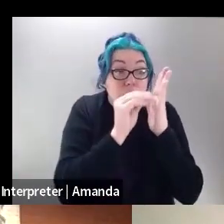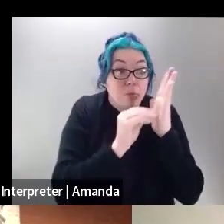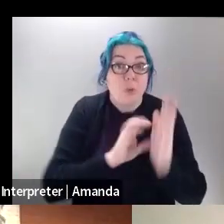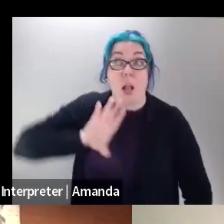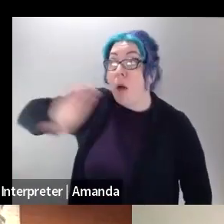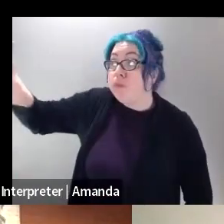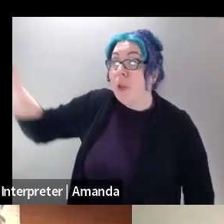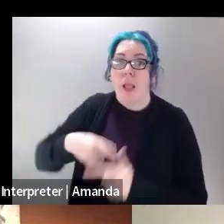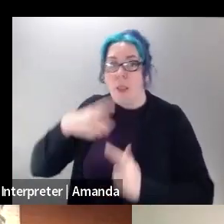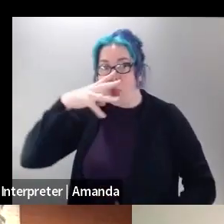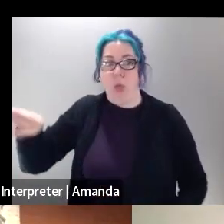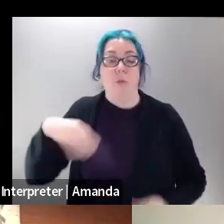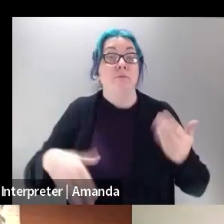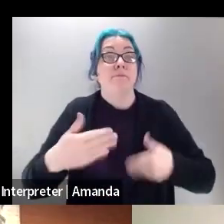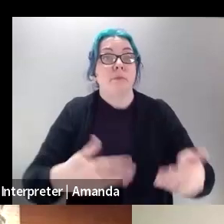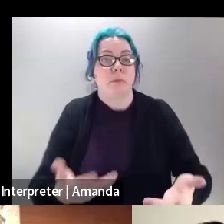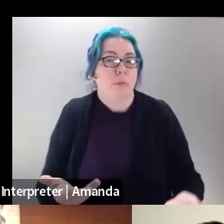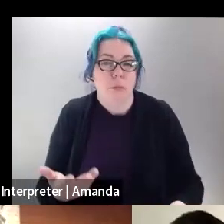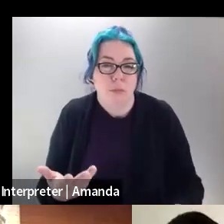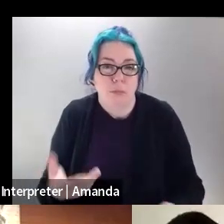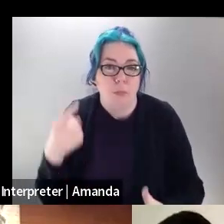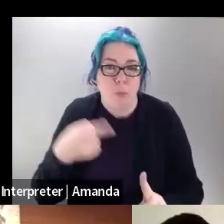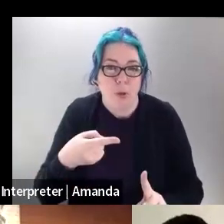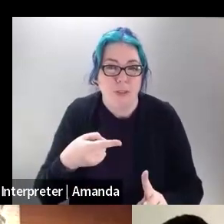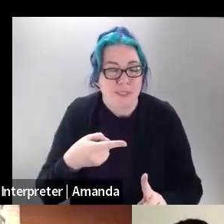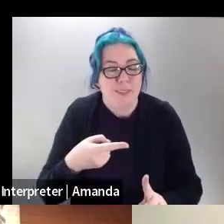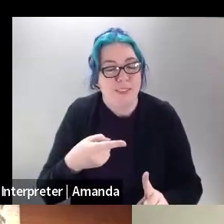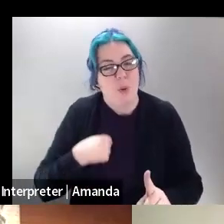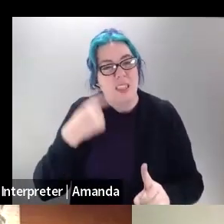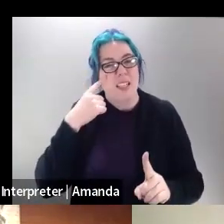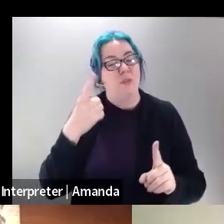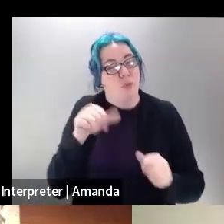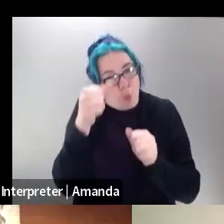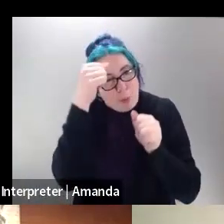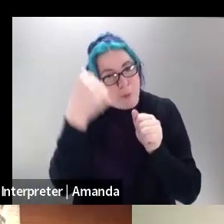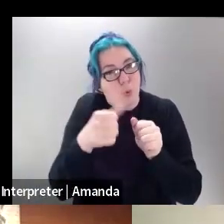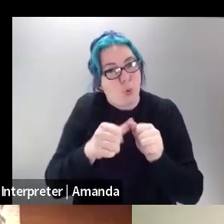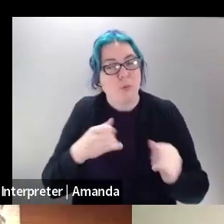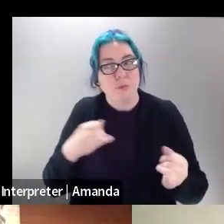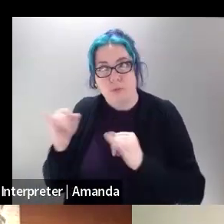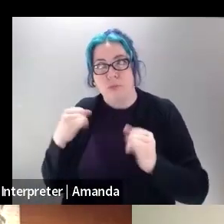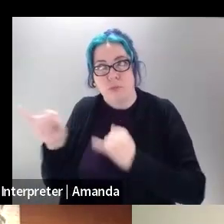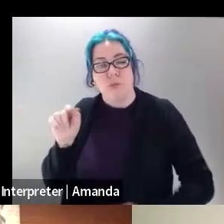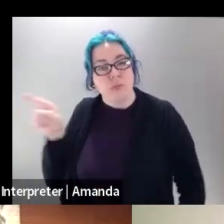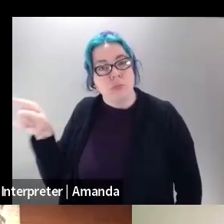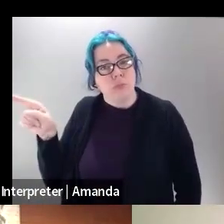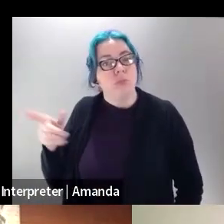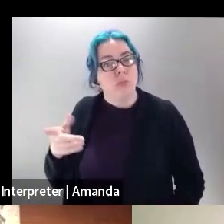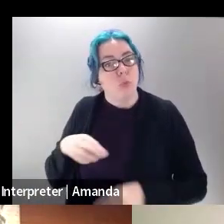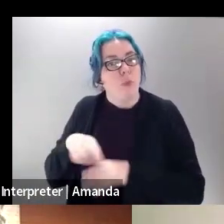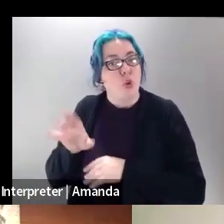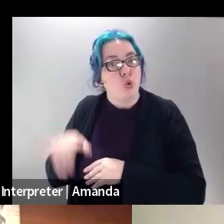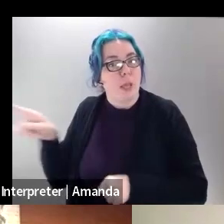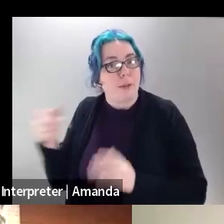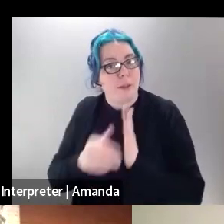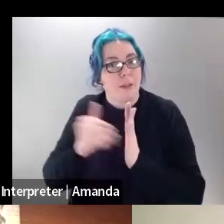And I guess just to try to lift the like my understanding of the question, we want to keep it alive, not